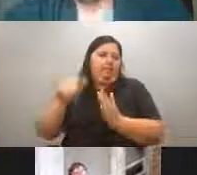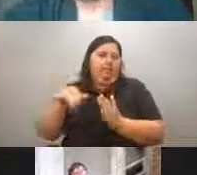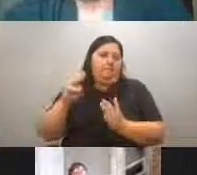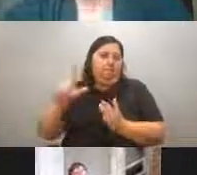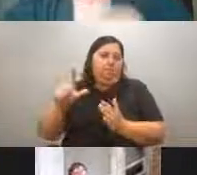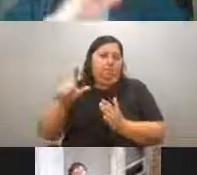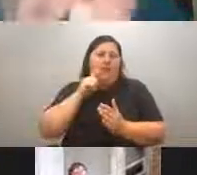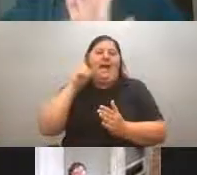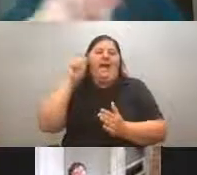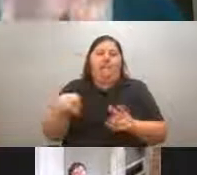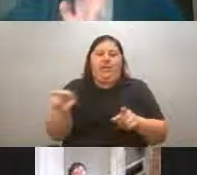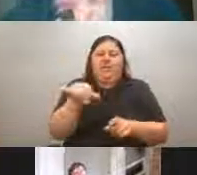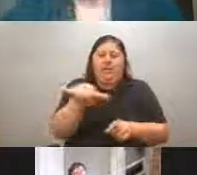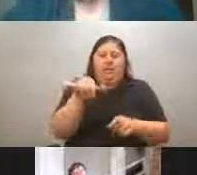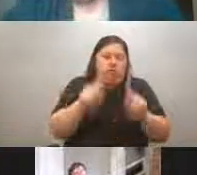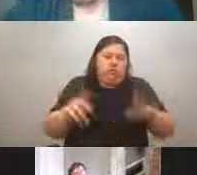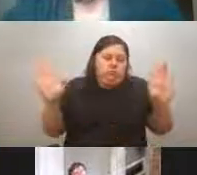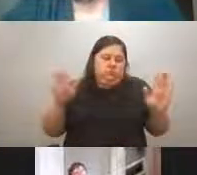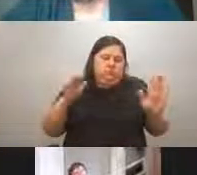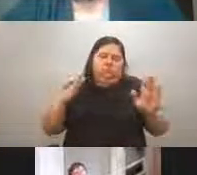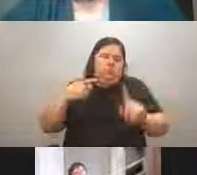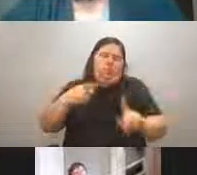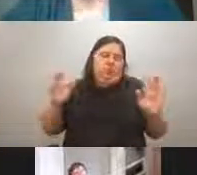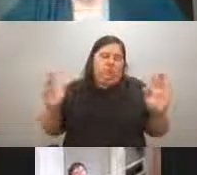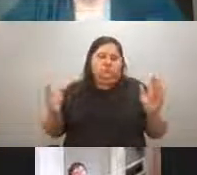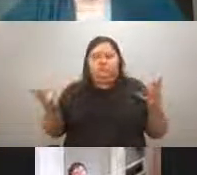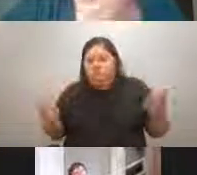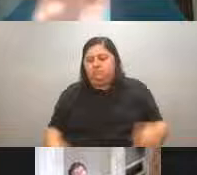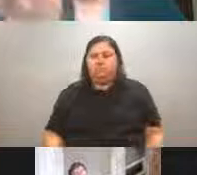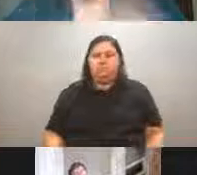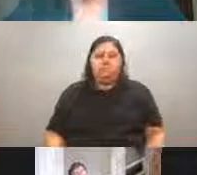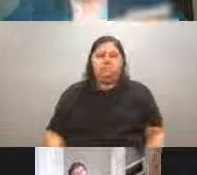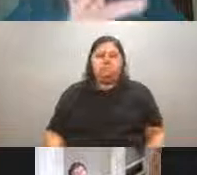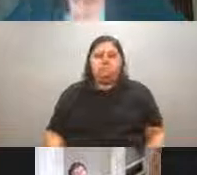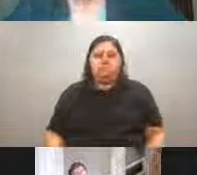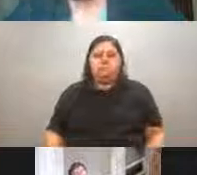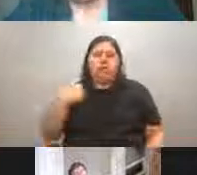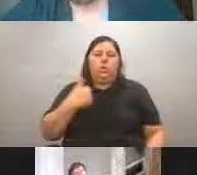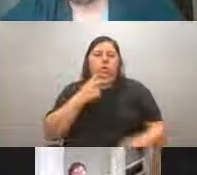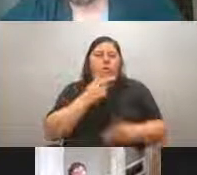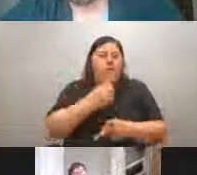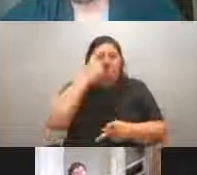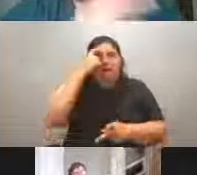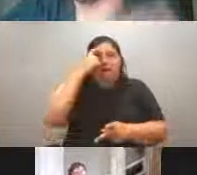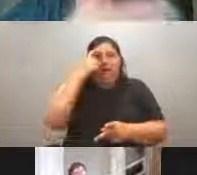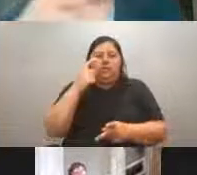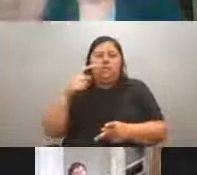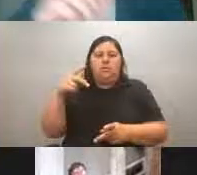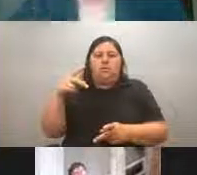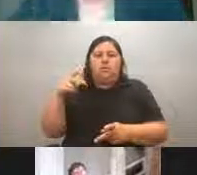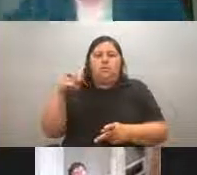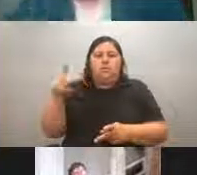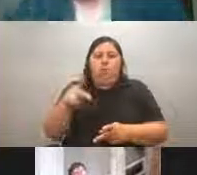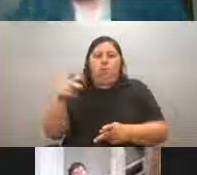instead. So just know that that's part of it. But it's something that we'll be keeping in mind. I should say really Portland Public Schools is as the